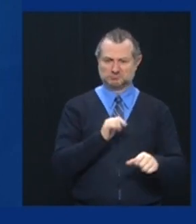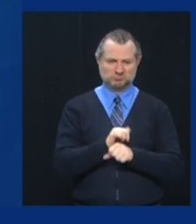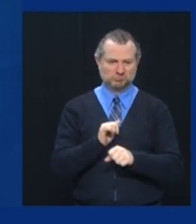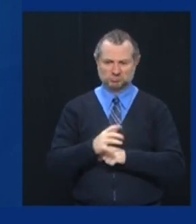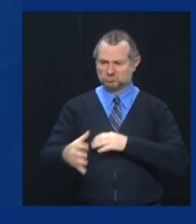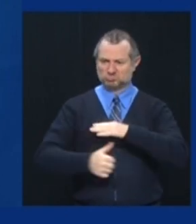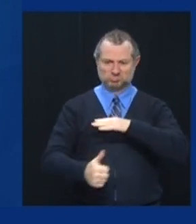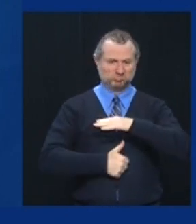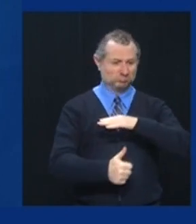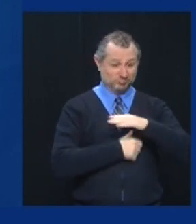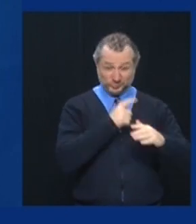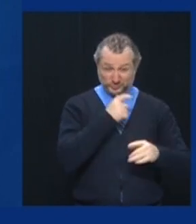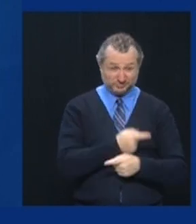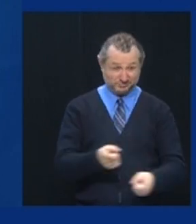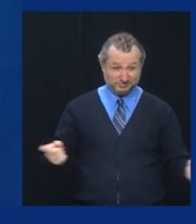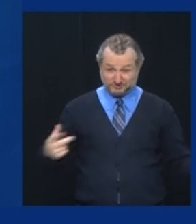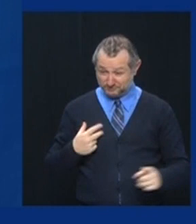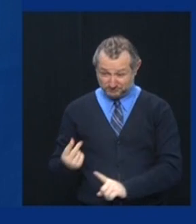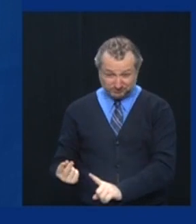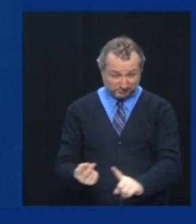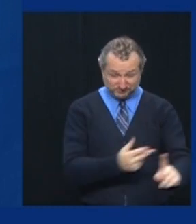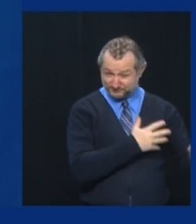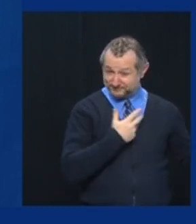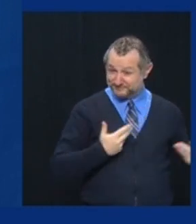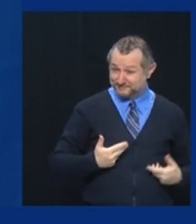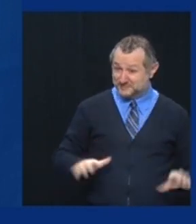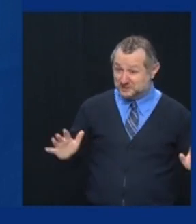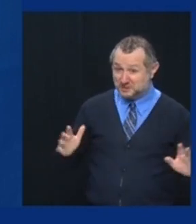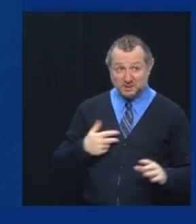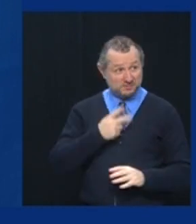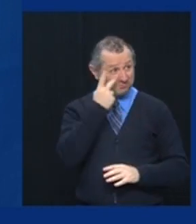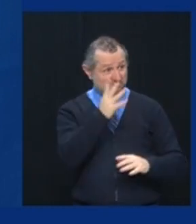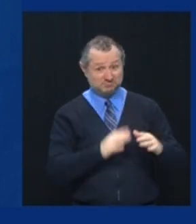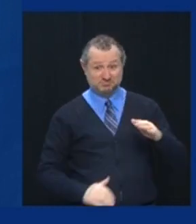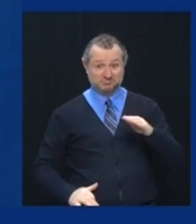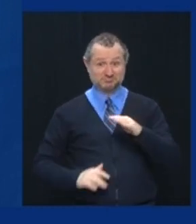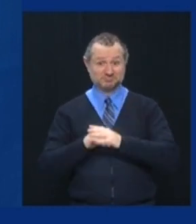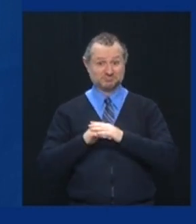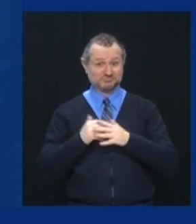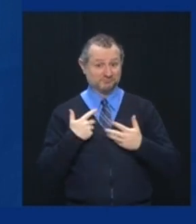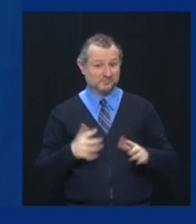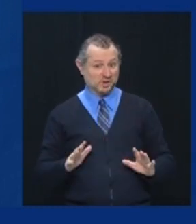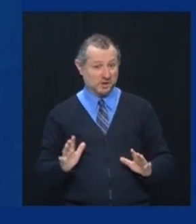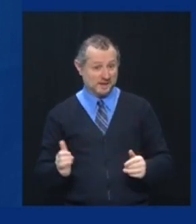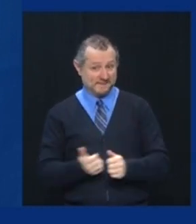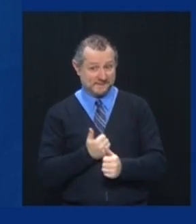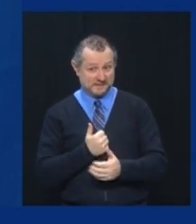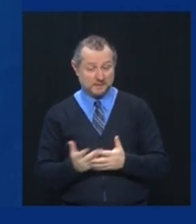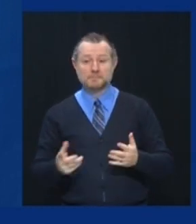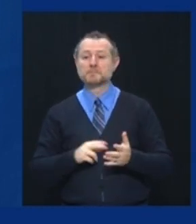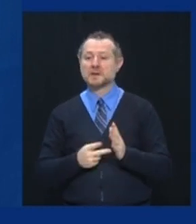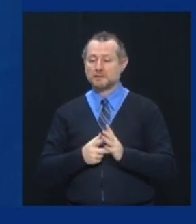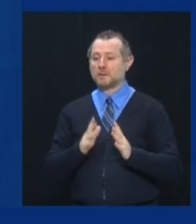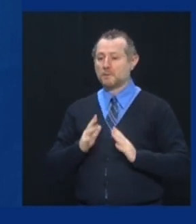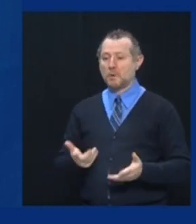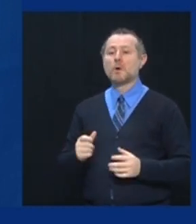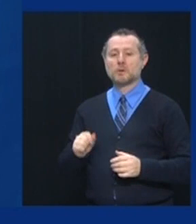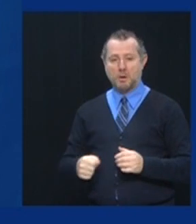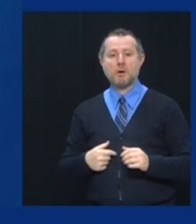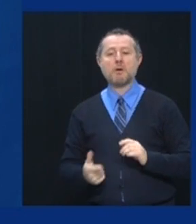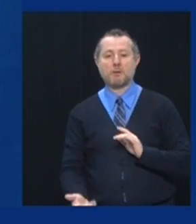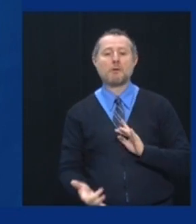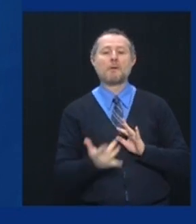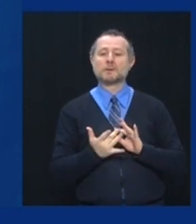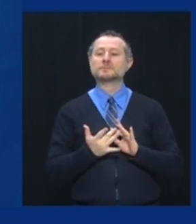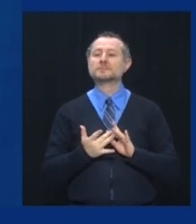and says, we're maxed out, we've done everyone, fine, then contact us and we'll take that